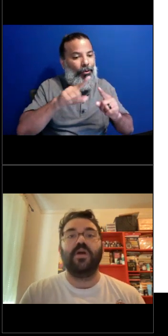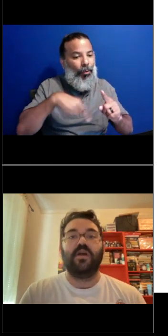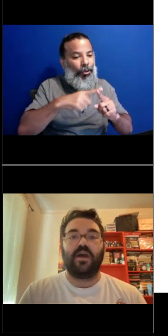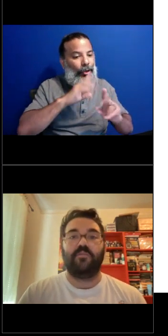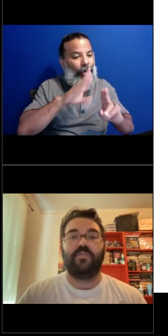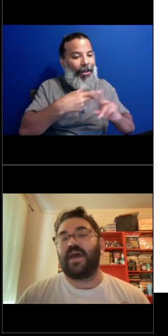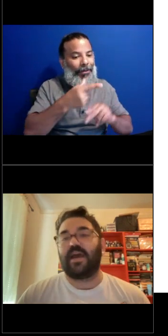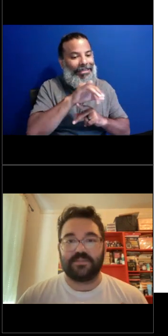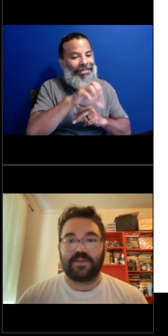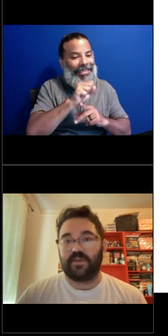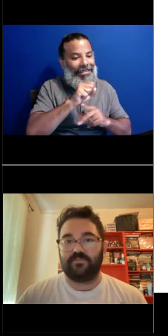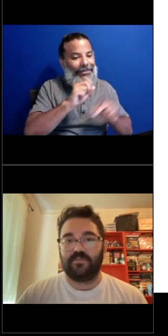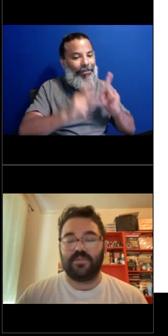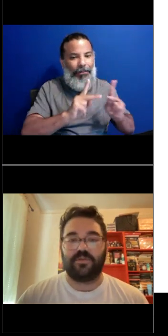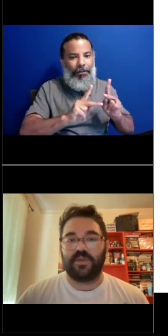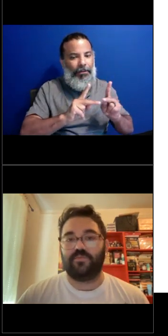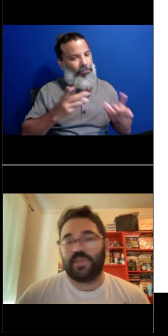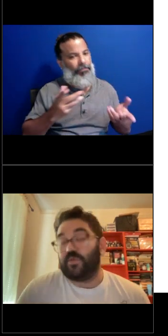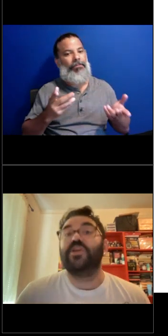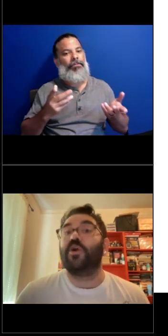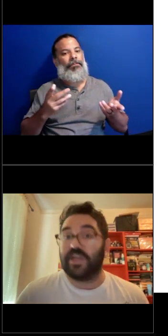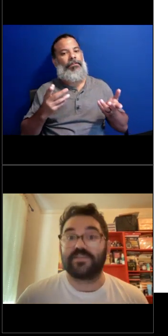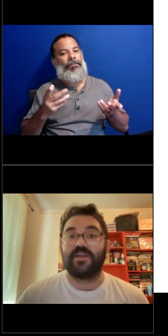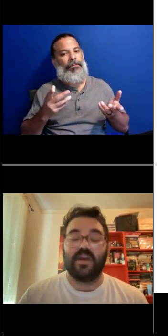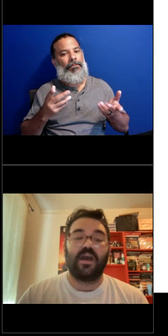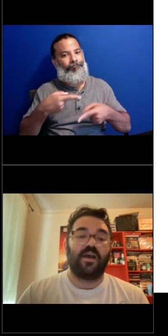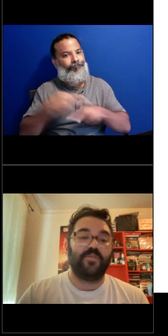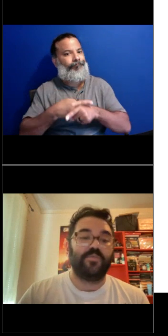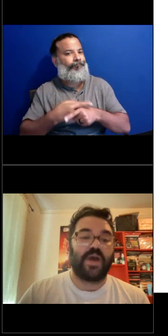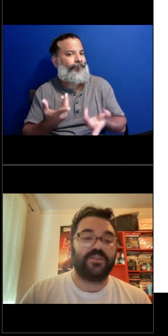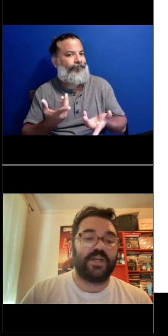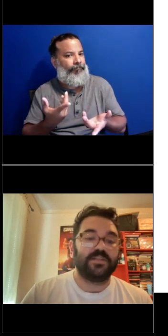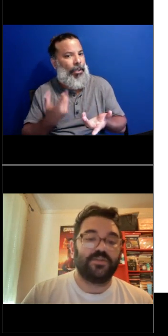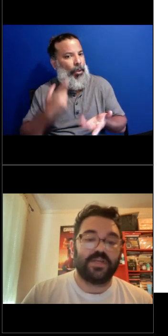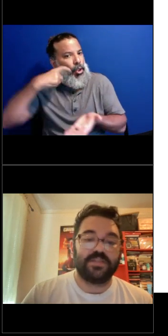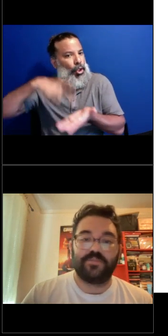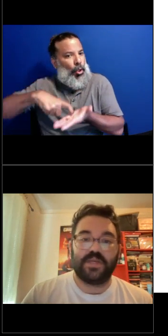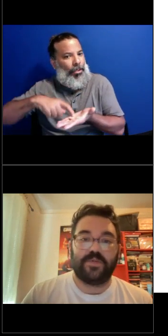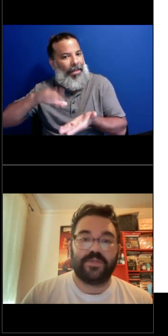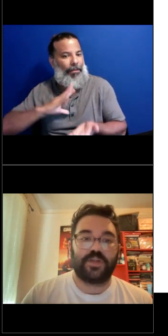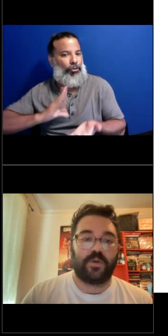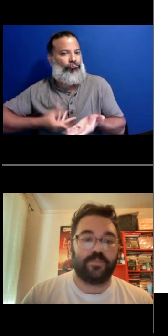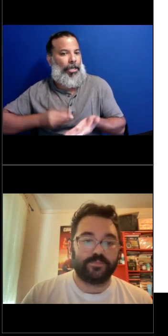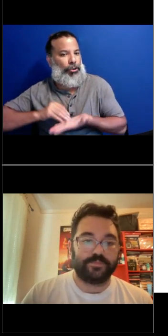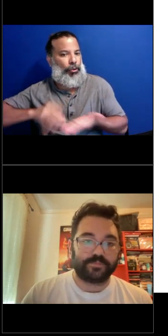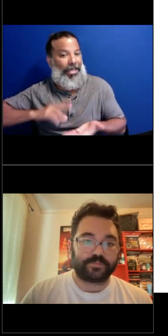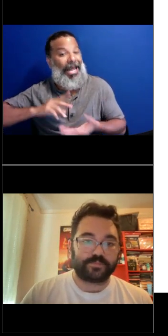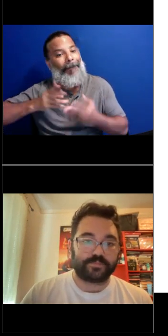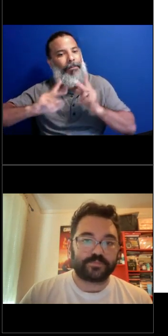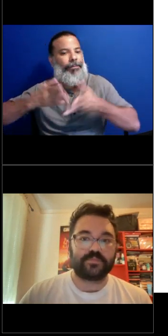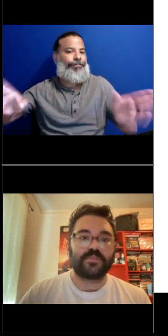people, that is something that will be noticed by trans students and people in general.